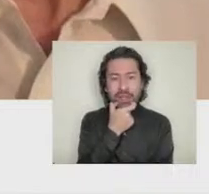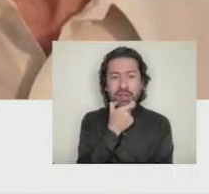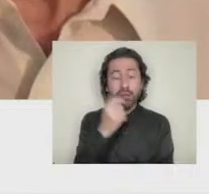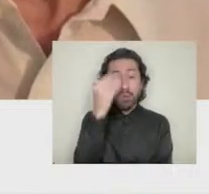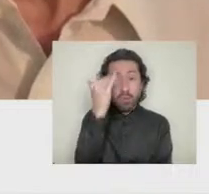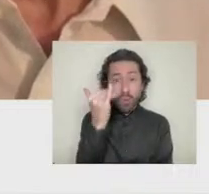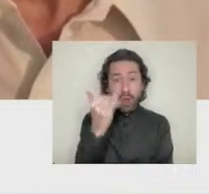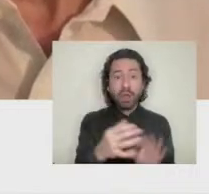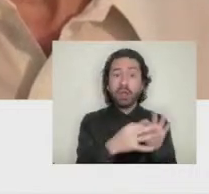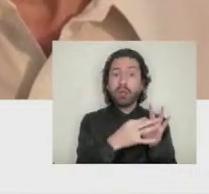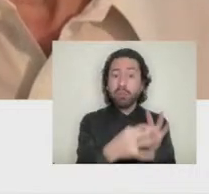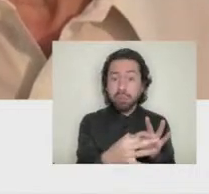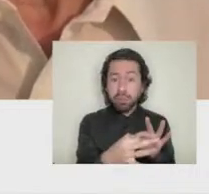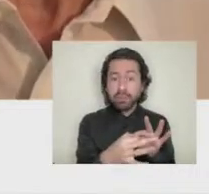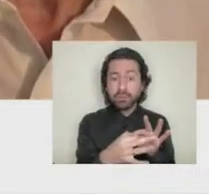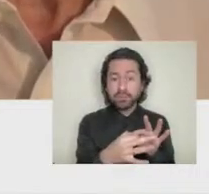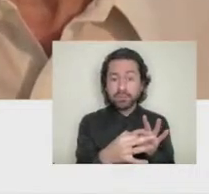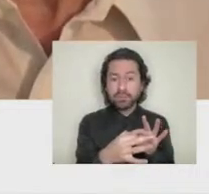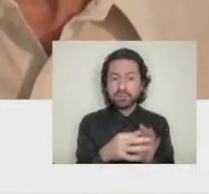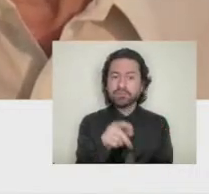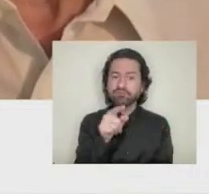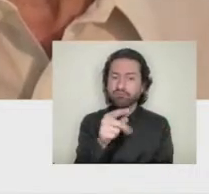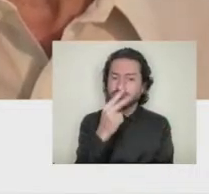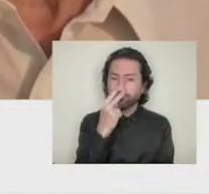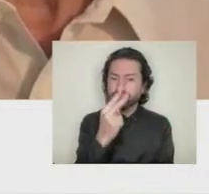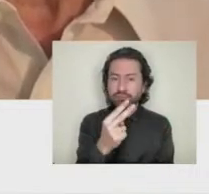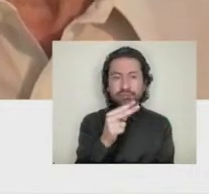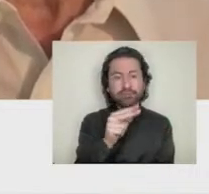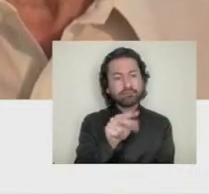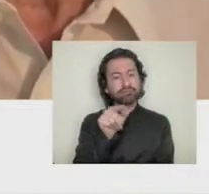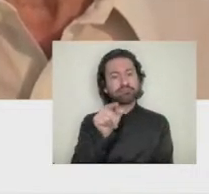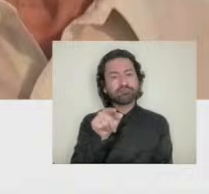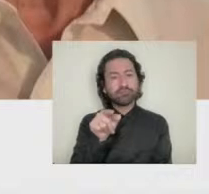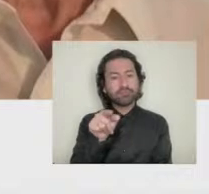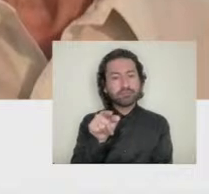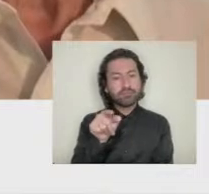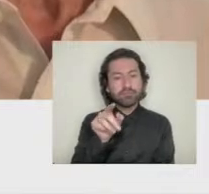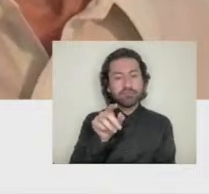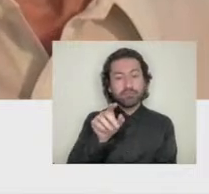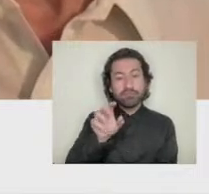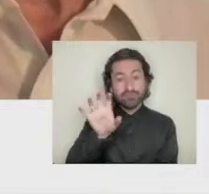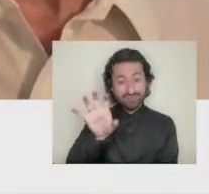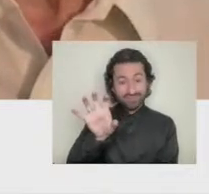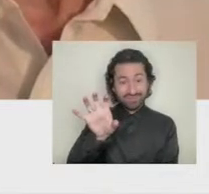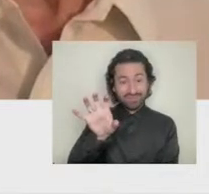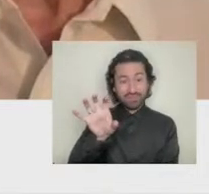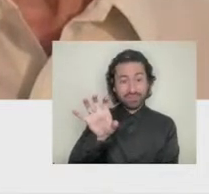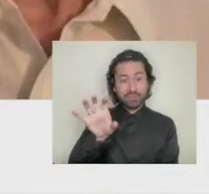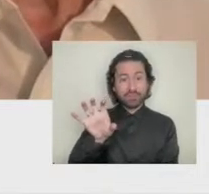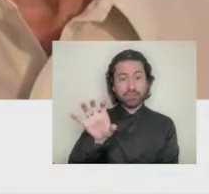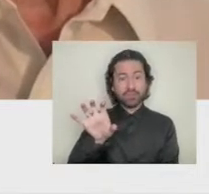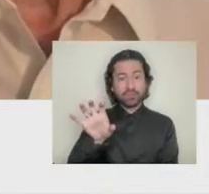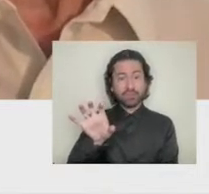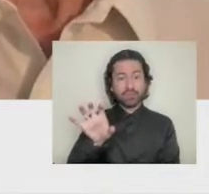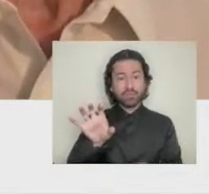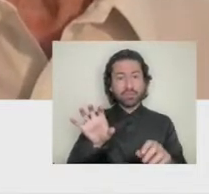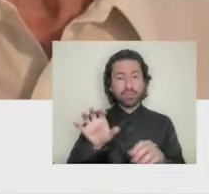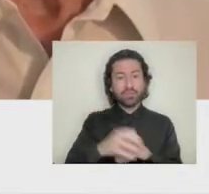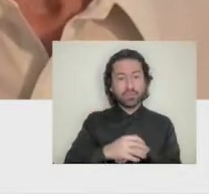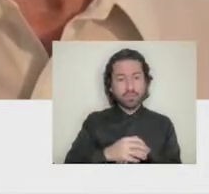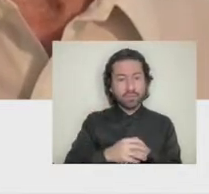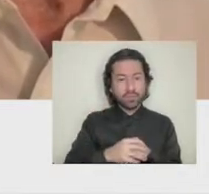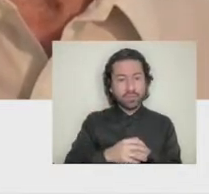people in the least deprived decile, the least deprived 10%, and different regions of the